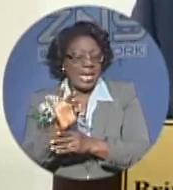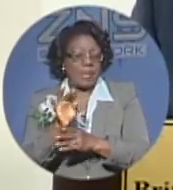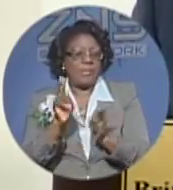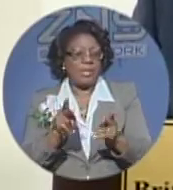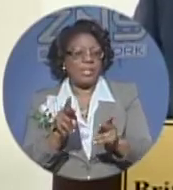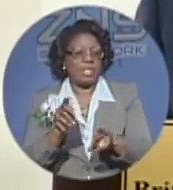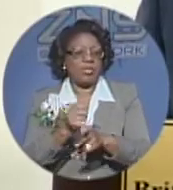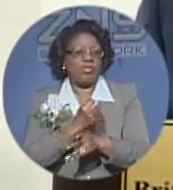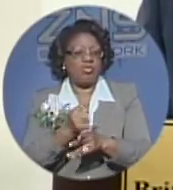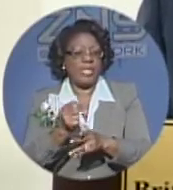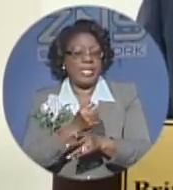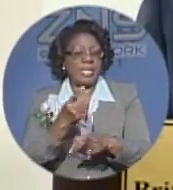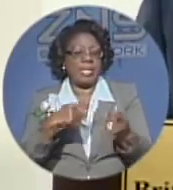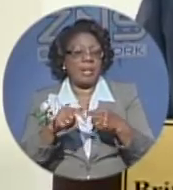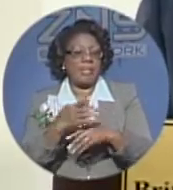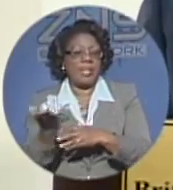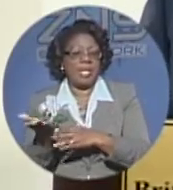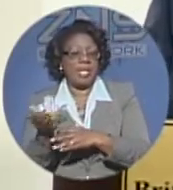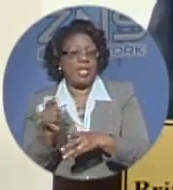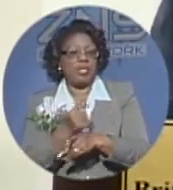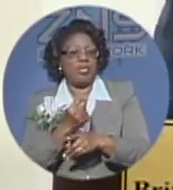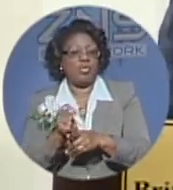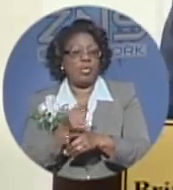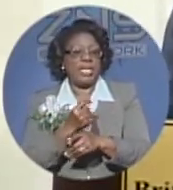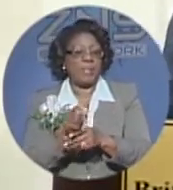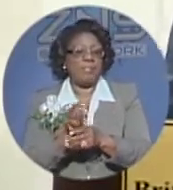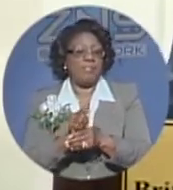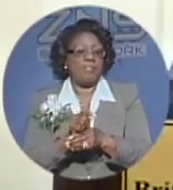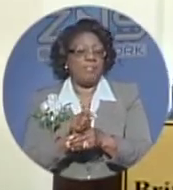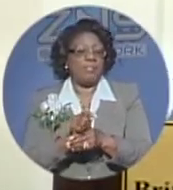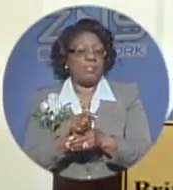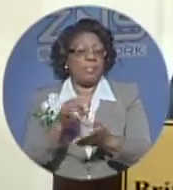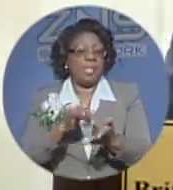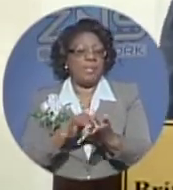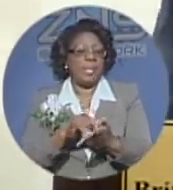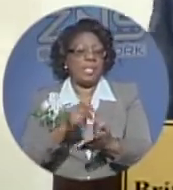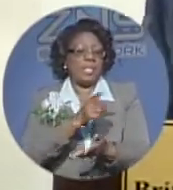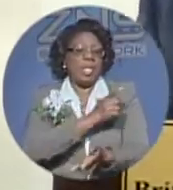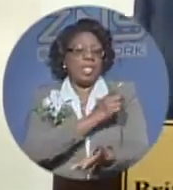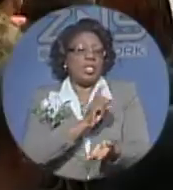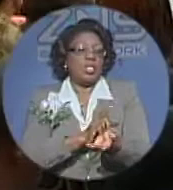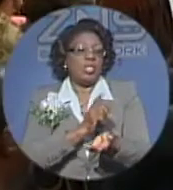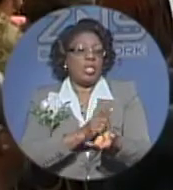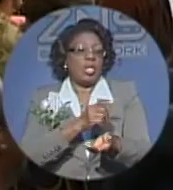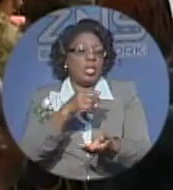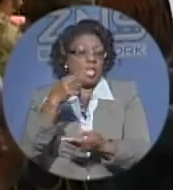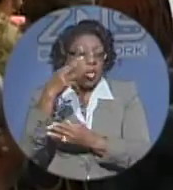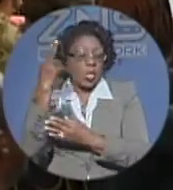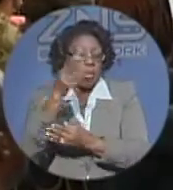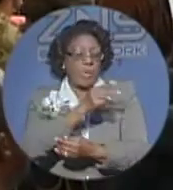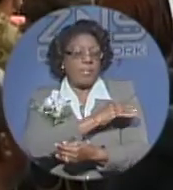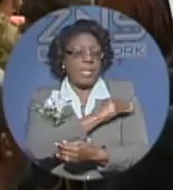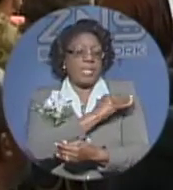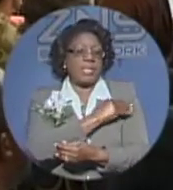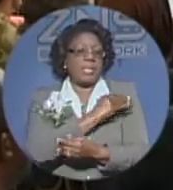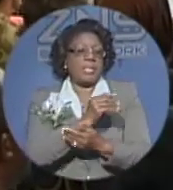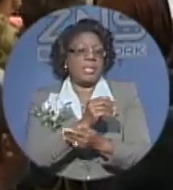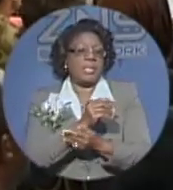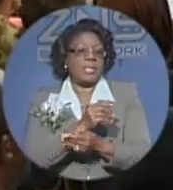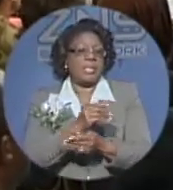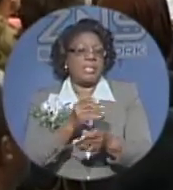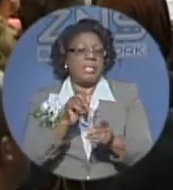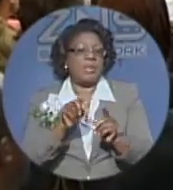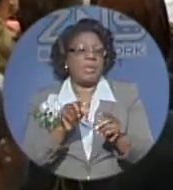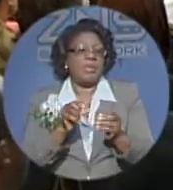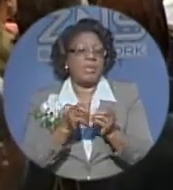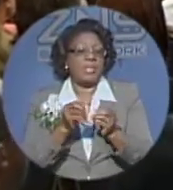are to be placed in the accident and emergency unit. Health Minister Dr. Hubert Minish reminding the new temporary employees that the healthcare sector